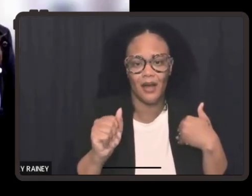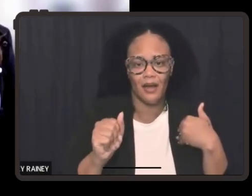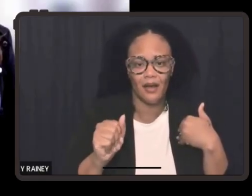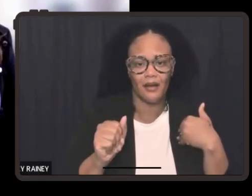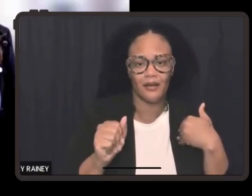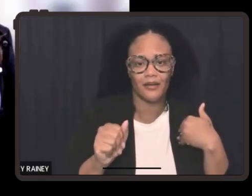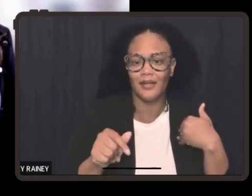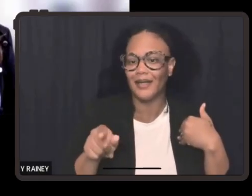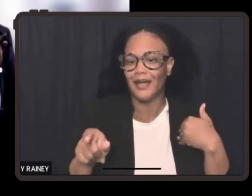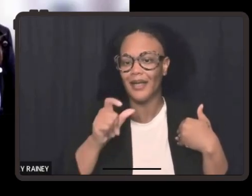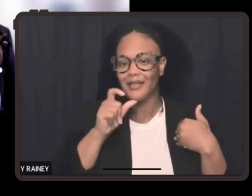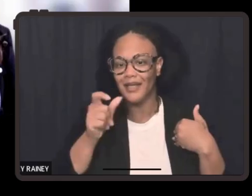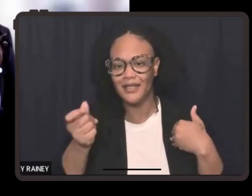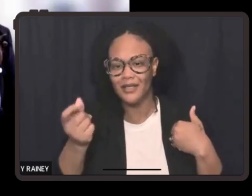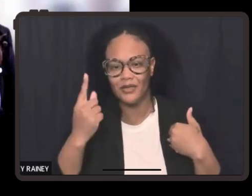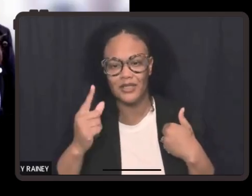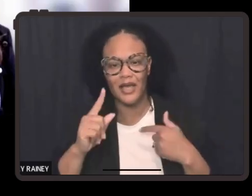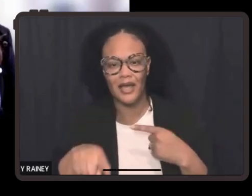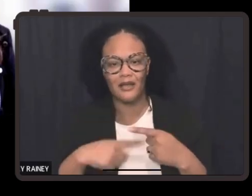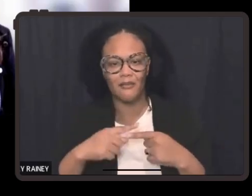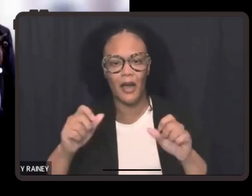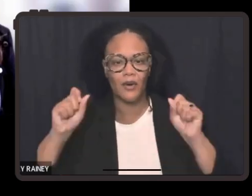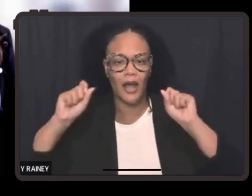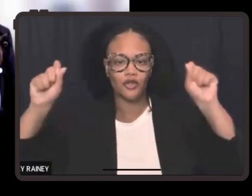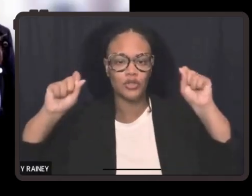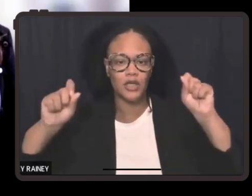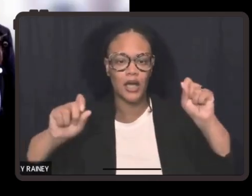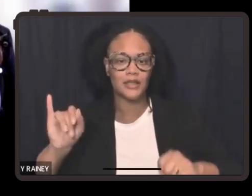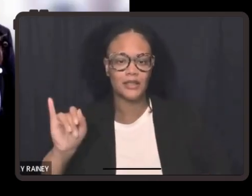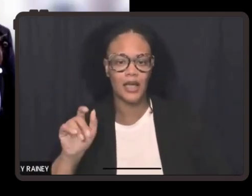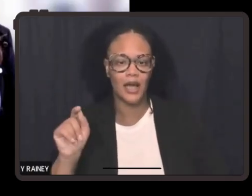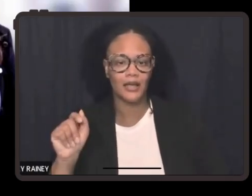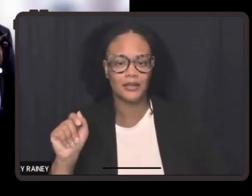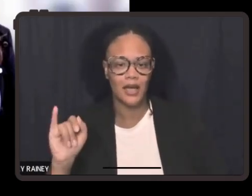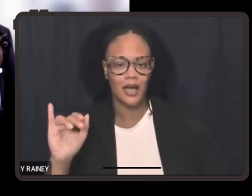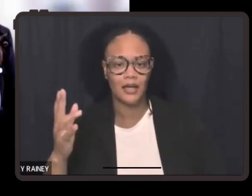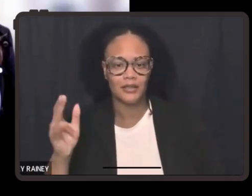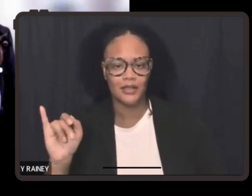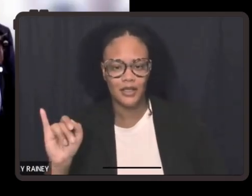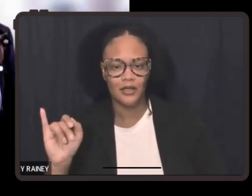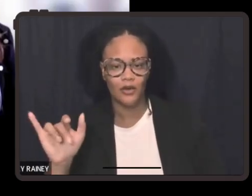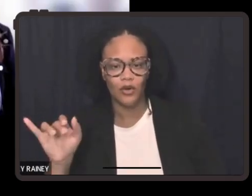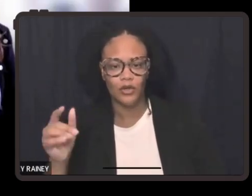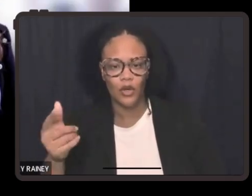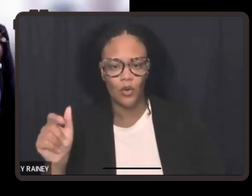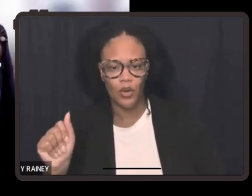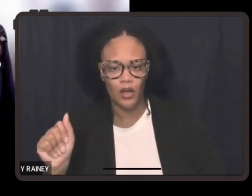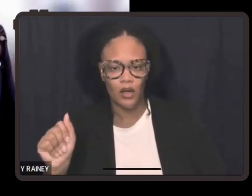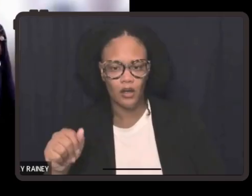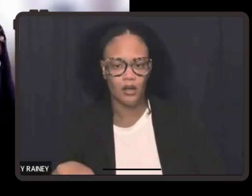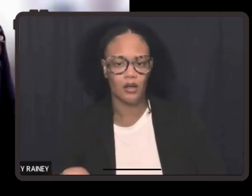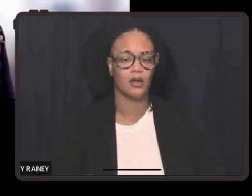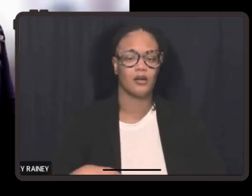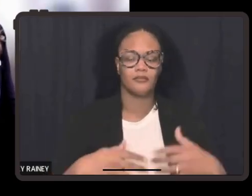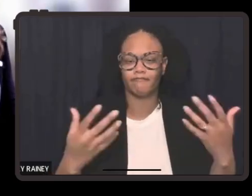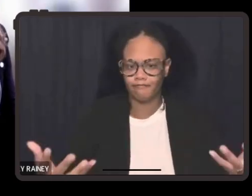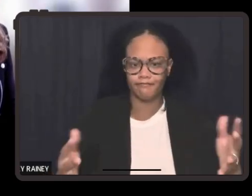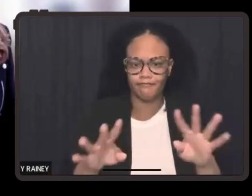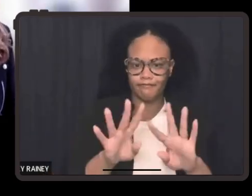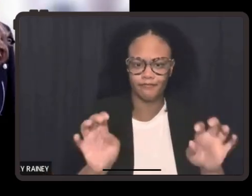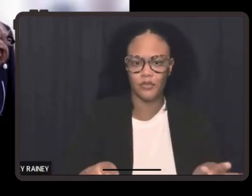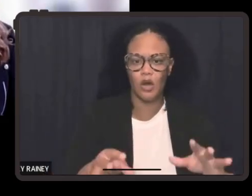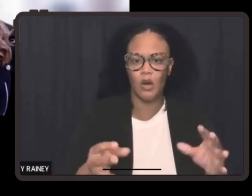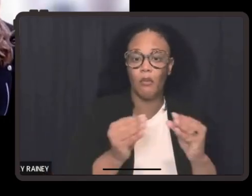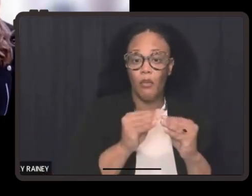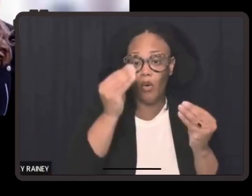more information about what constitutes a good diet would be helpful. Another pamphlet, Kim.